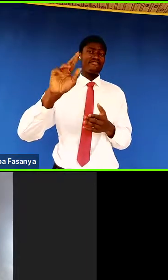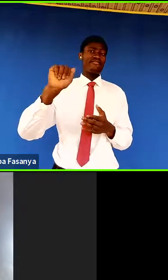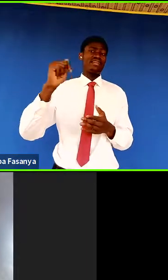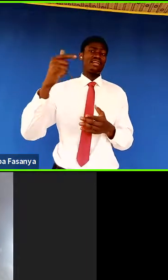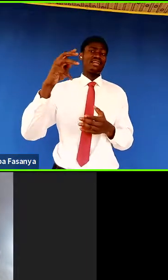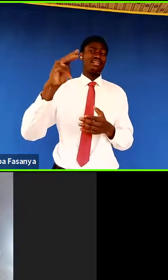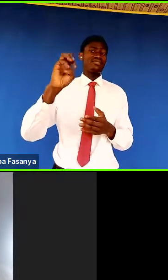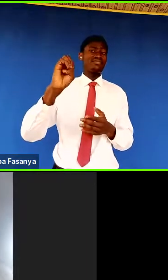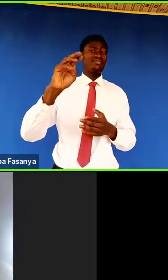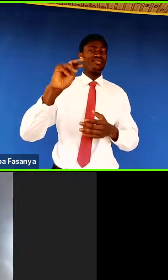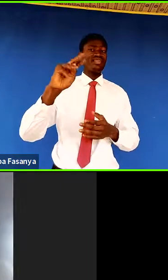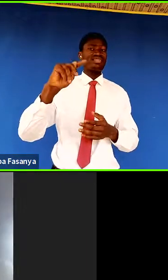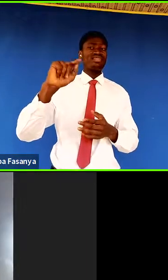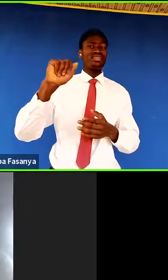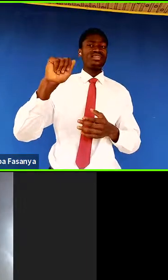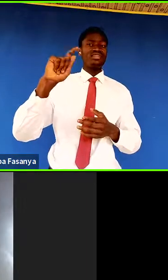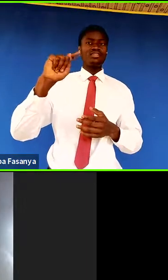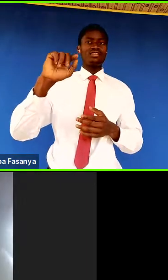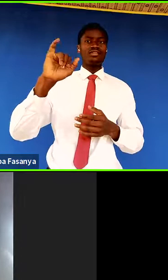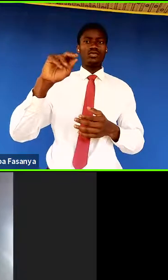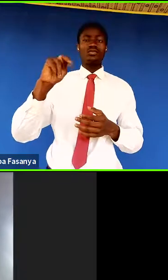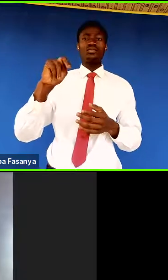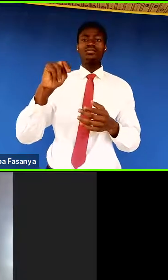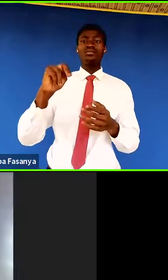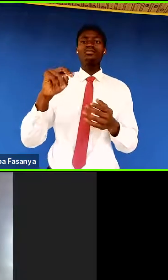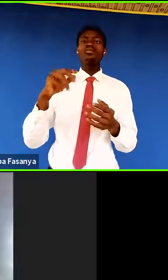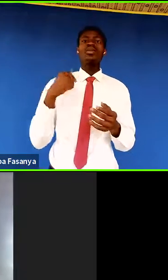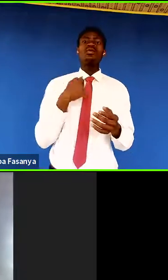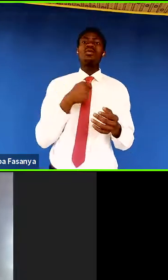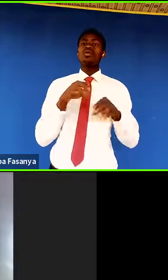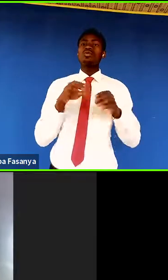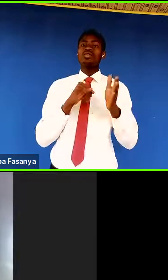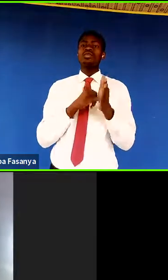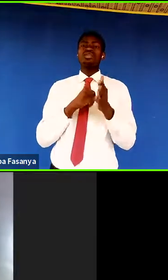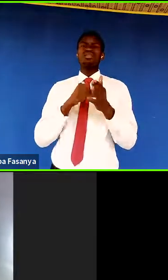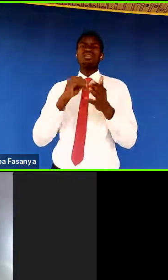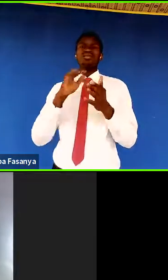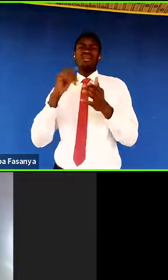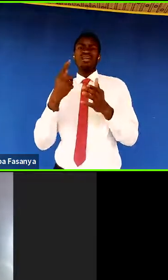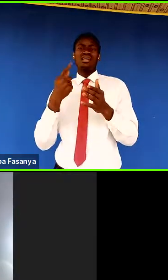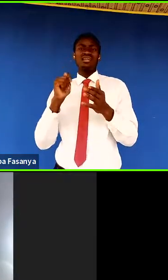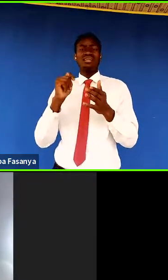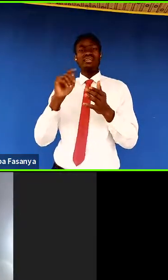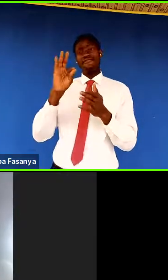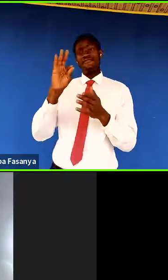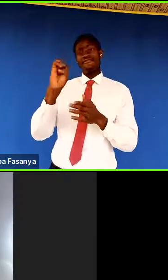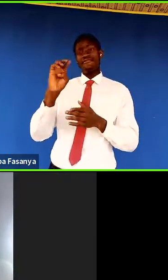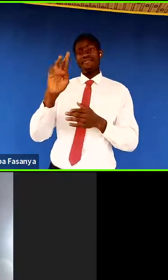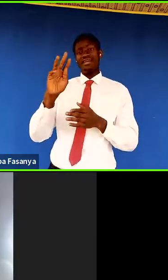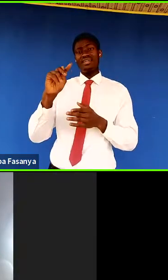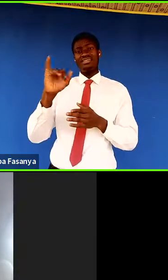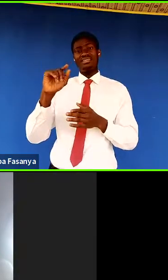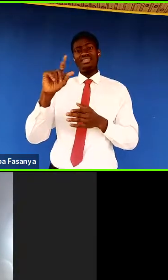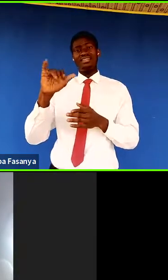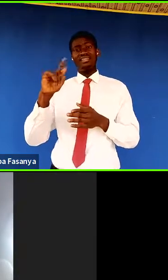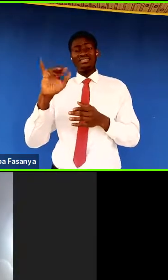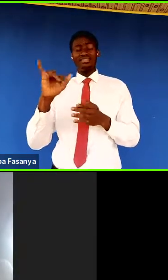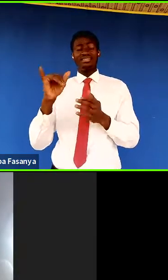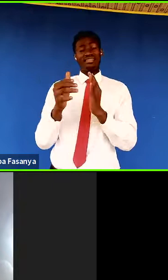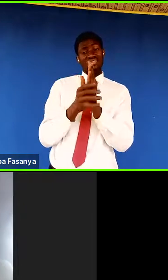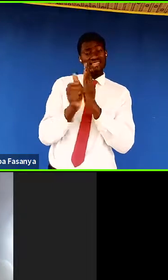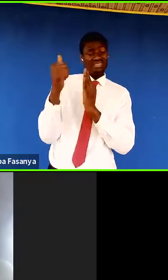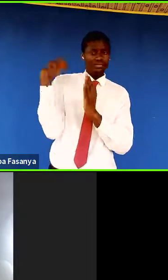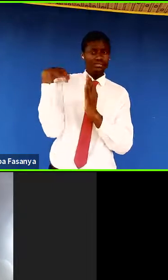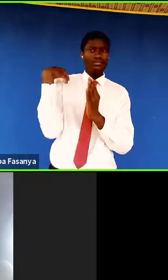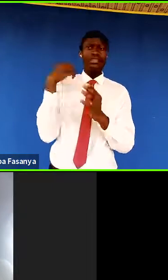usually done by the fertility specialists or fertility centers. Okay, we have known that when we do assess the sperm and